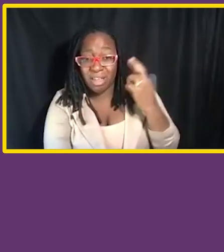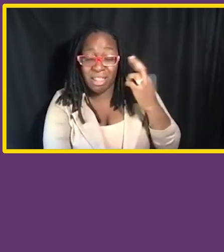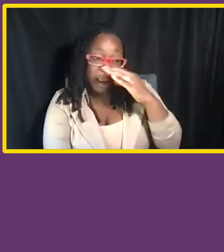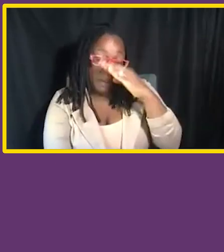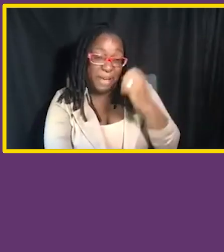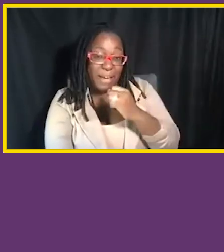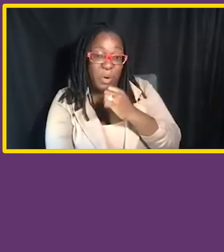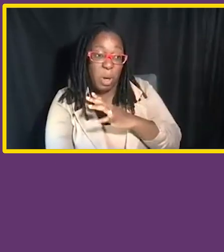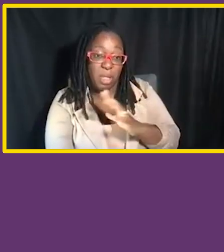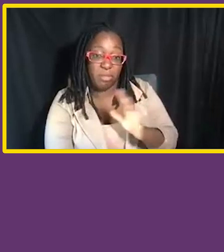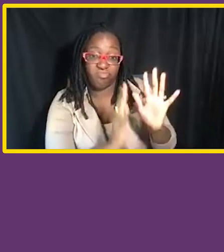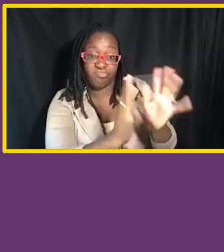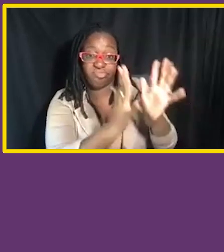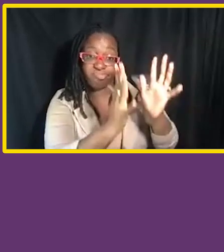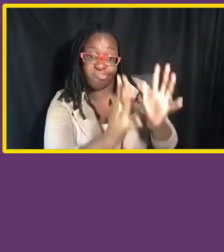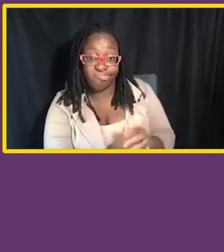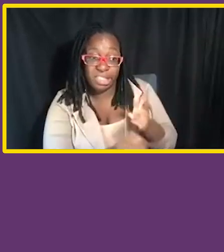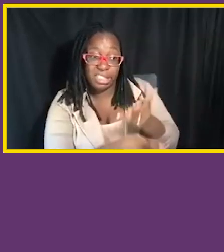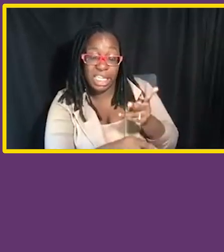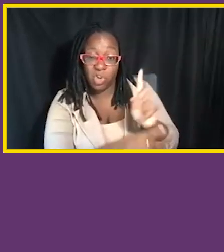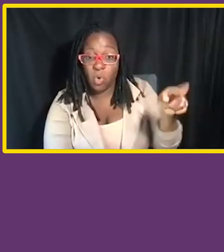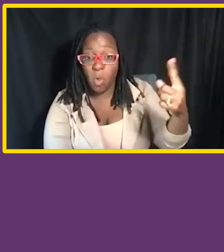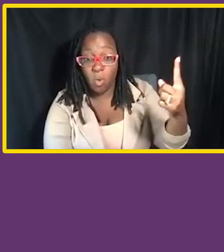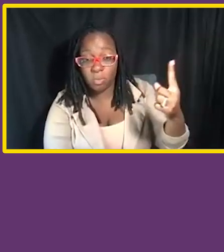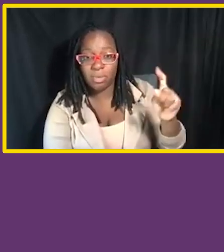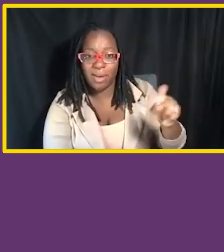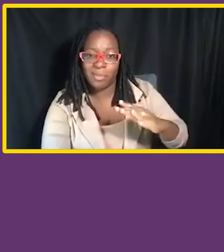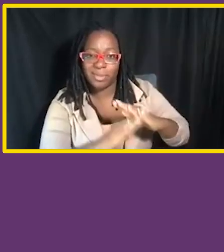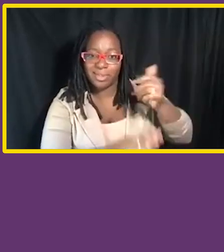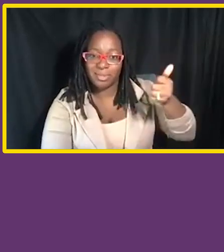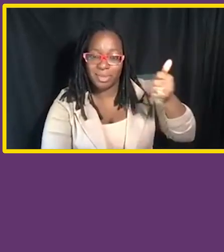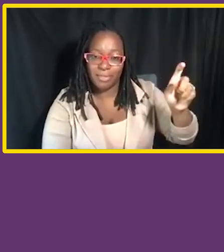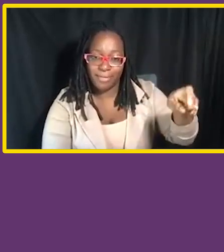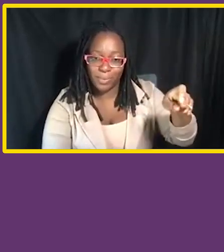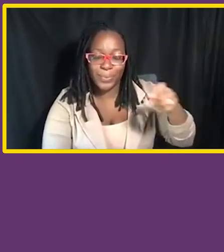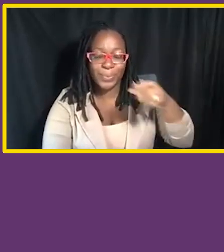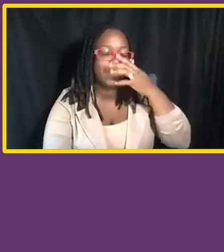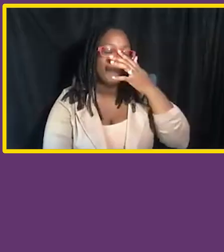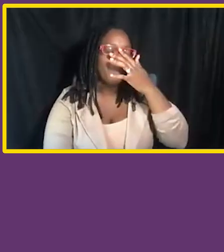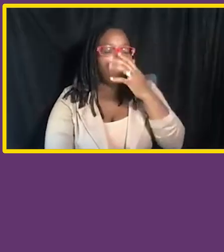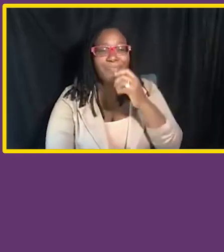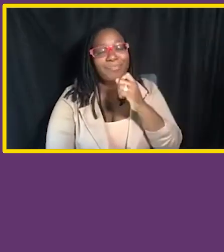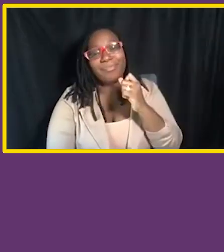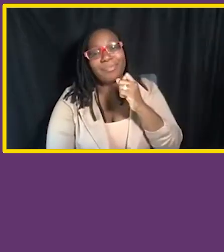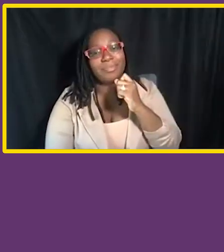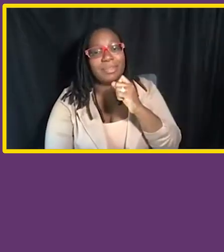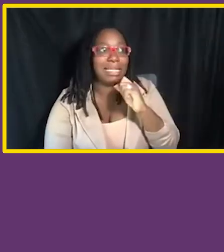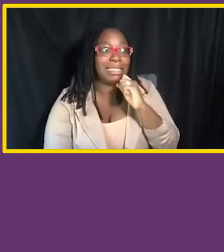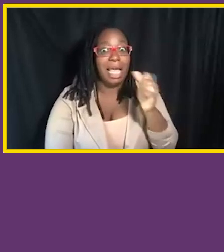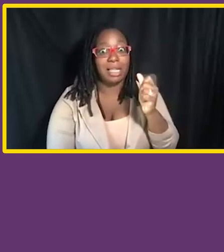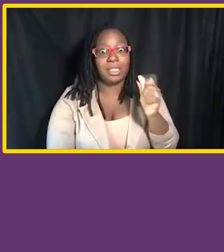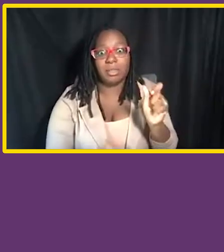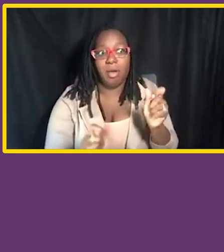of to fend alone and to have to protect themselves. So, this isn't out of like nowhere